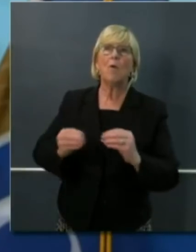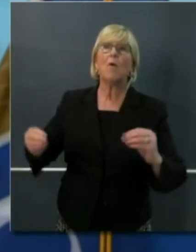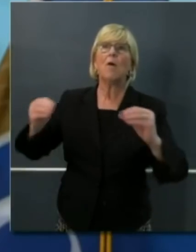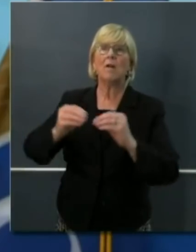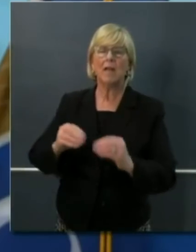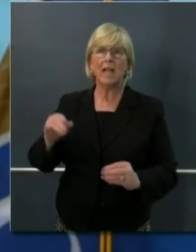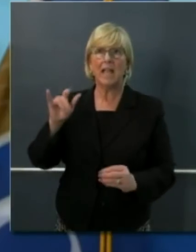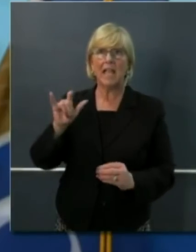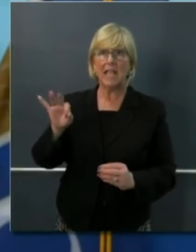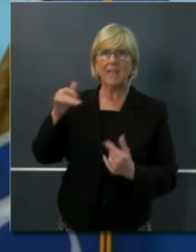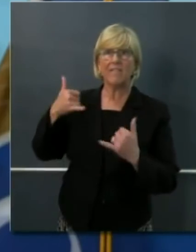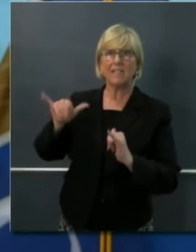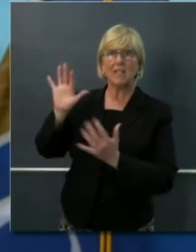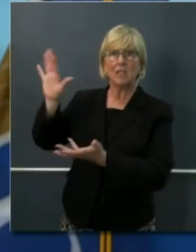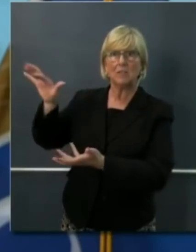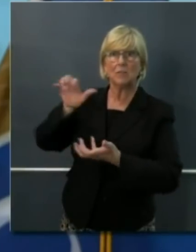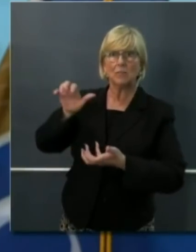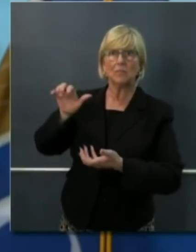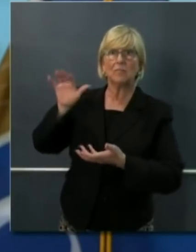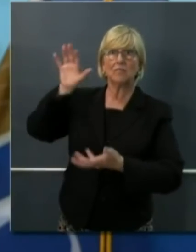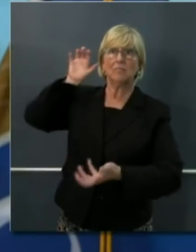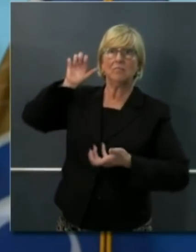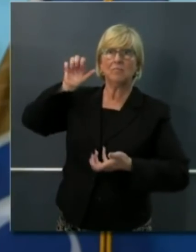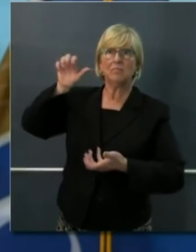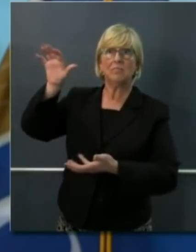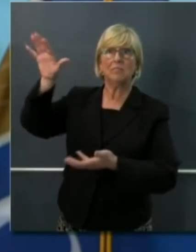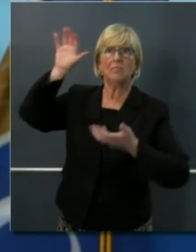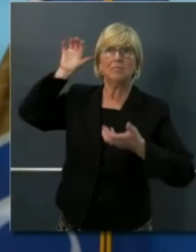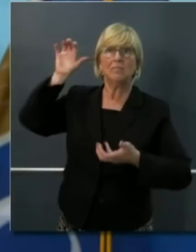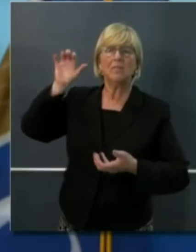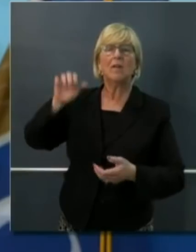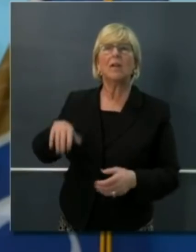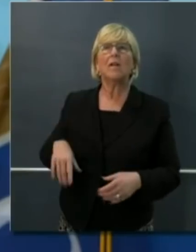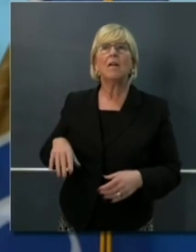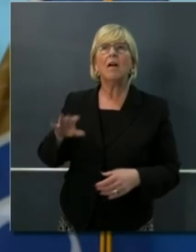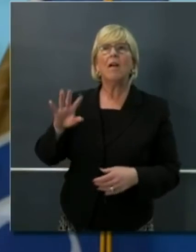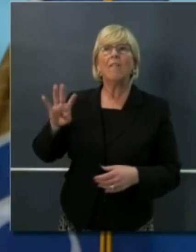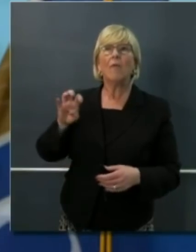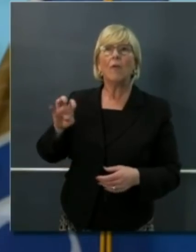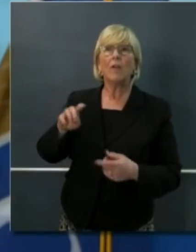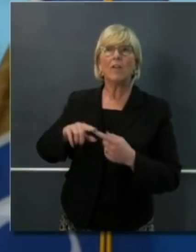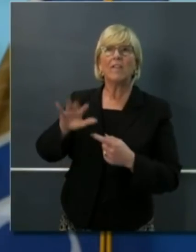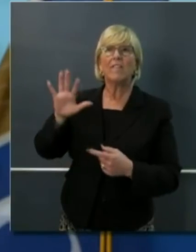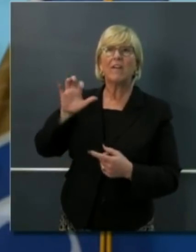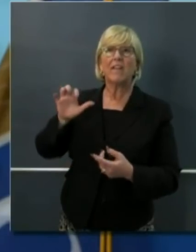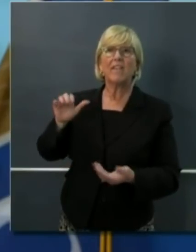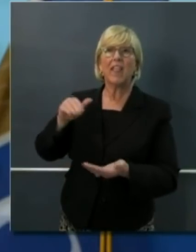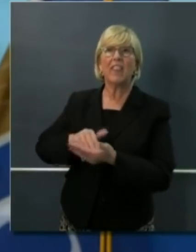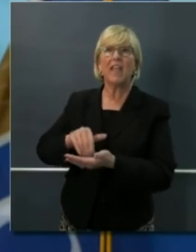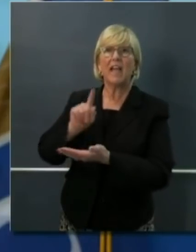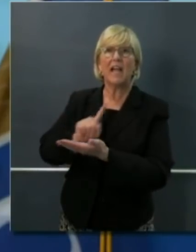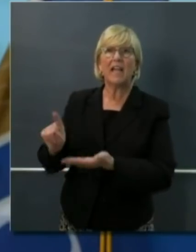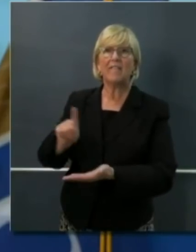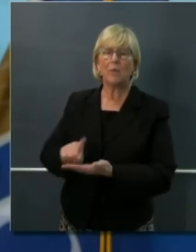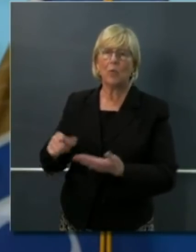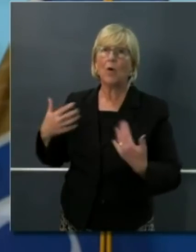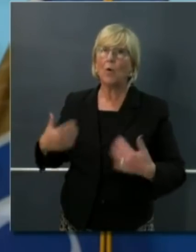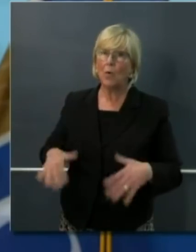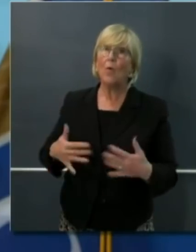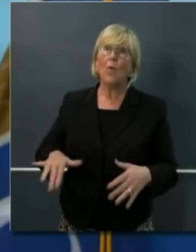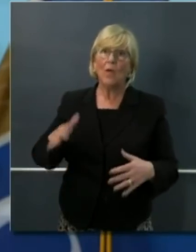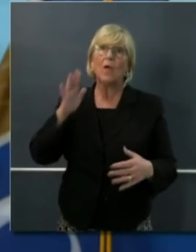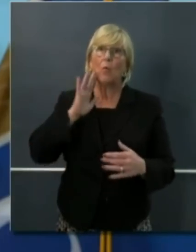those swabs keep coming. And if we get to a level of 400,000 or 500,000 swabs every week, I believe that